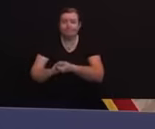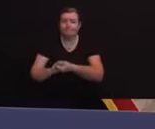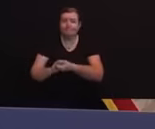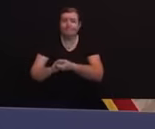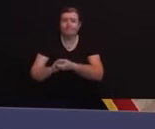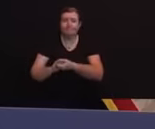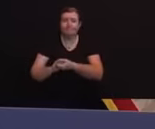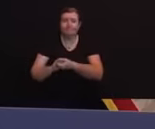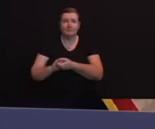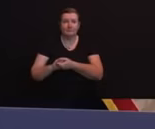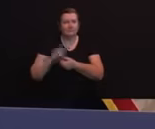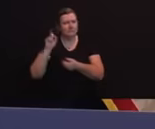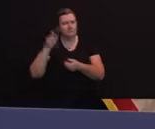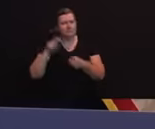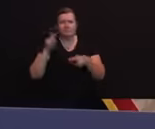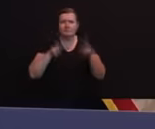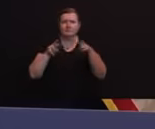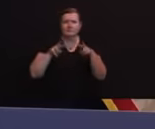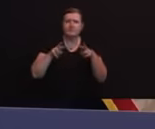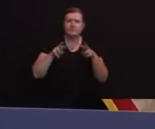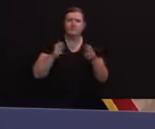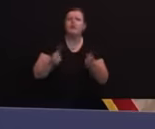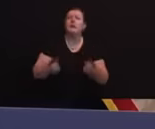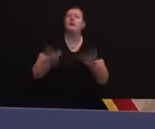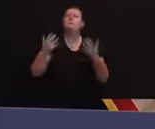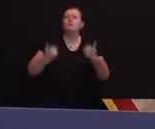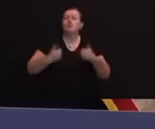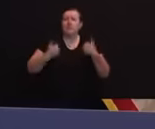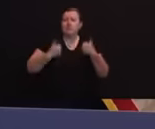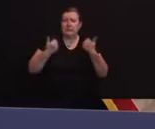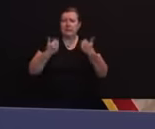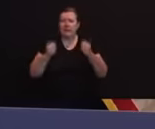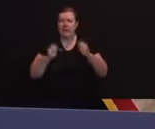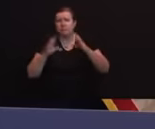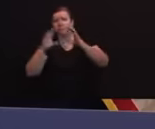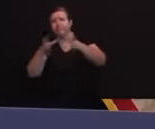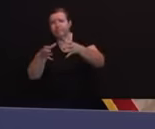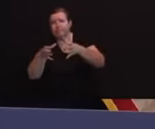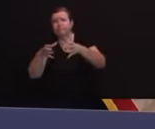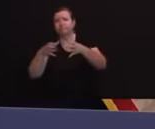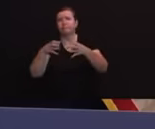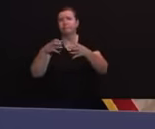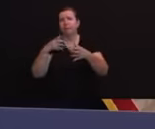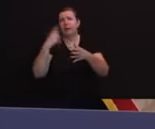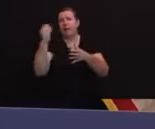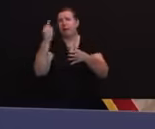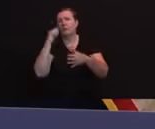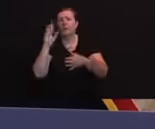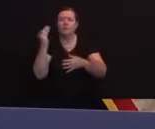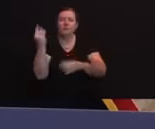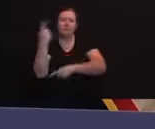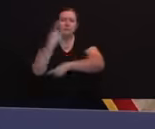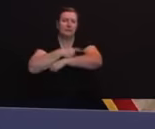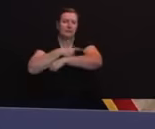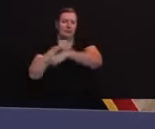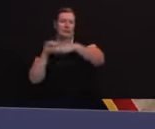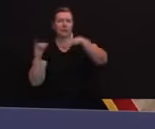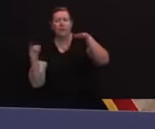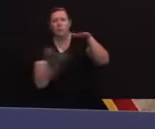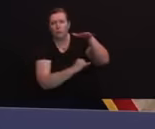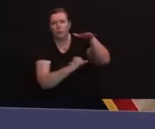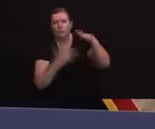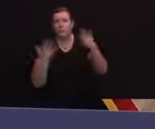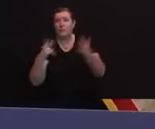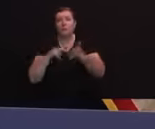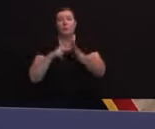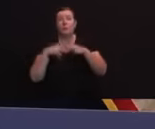many residents can be cohorted for a 14-day quarantine period based on their current census and their projected